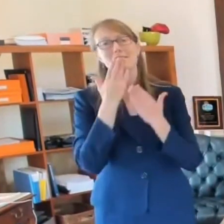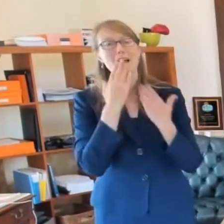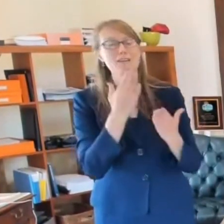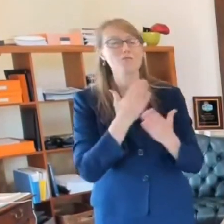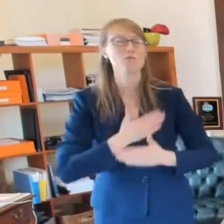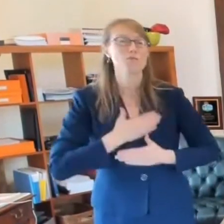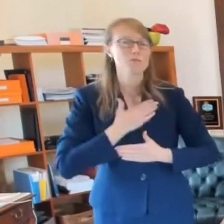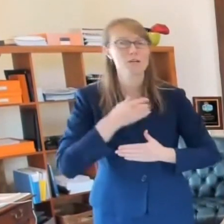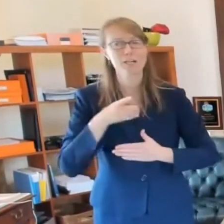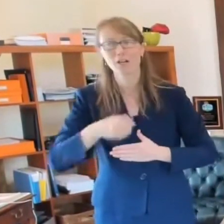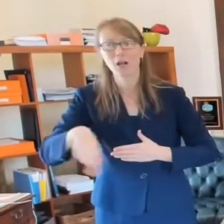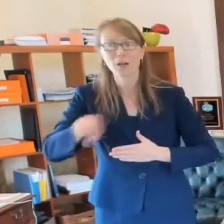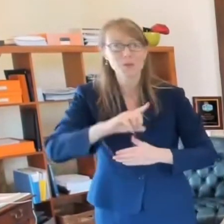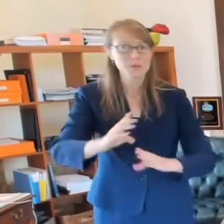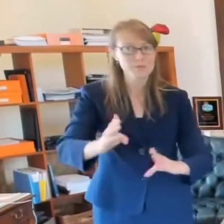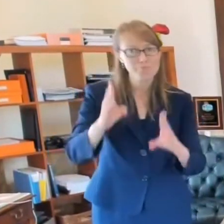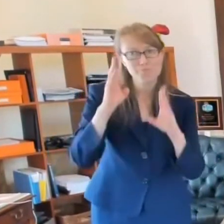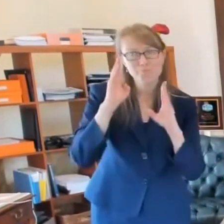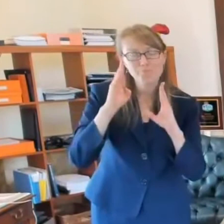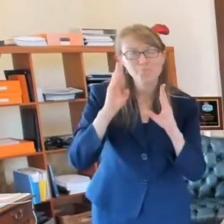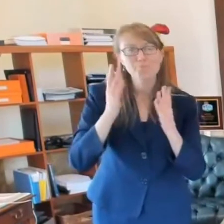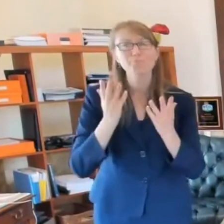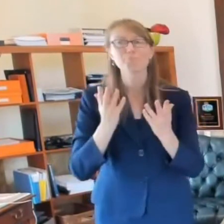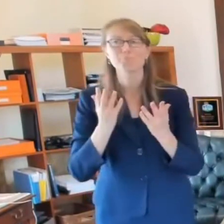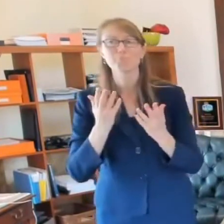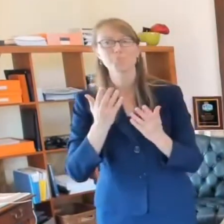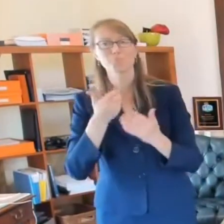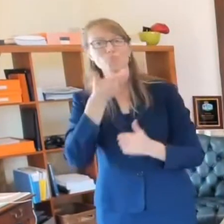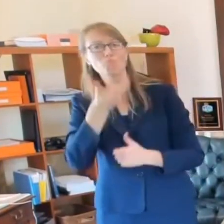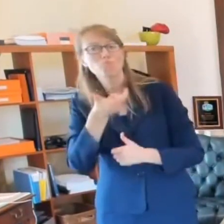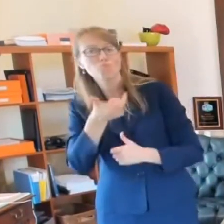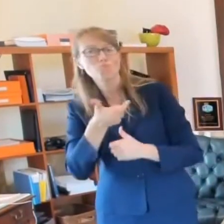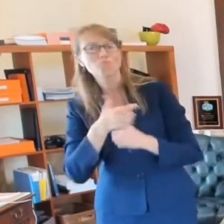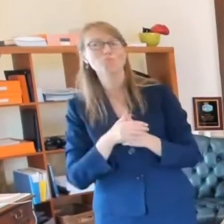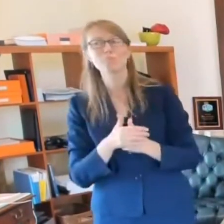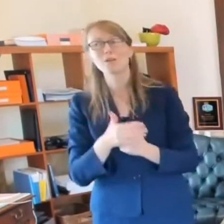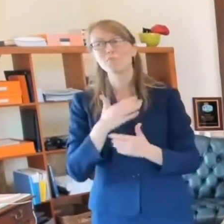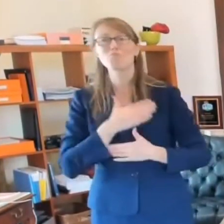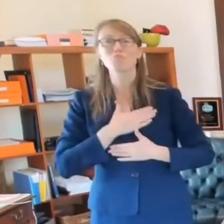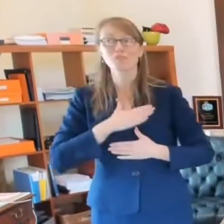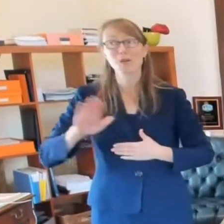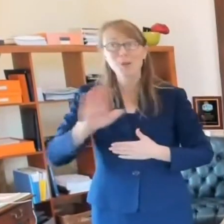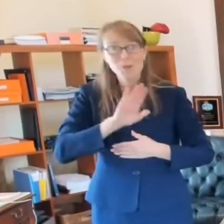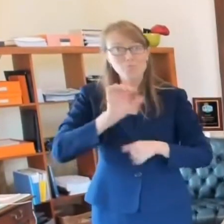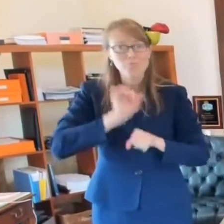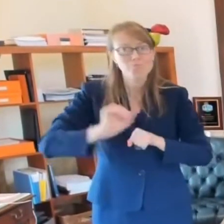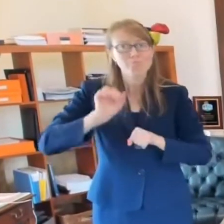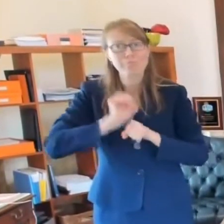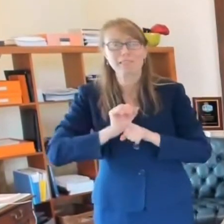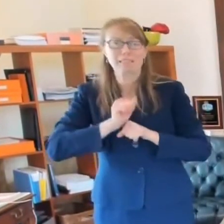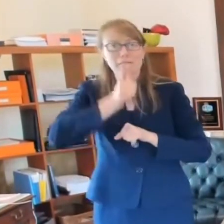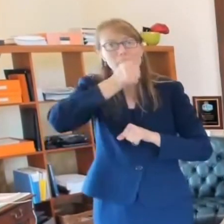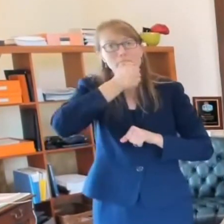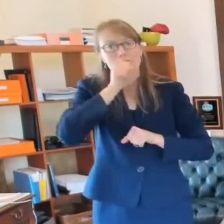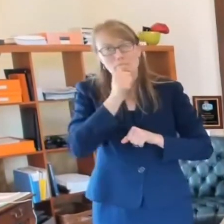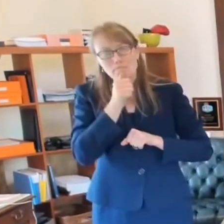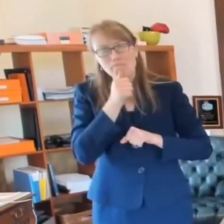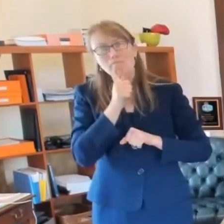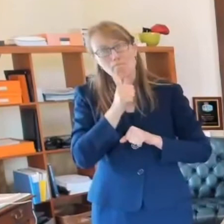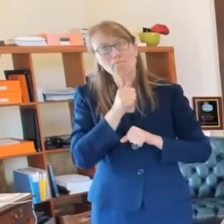Appreciate all of you tuning in today. Appreciate the hard work that you're all doing,